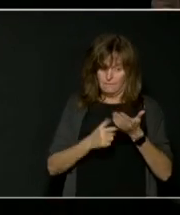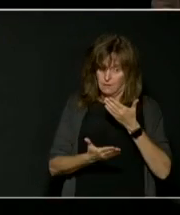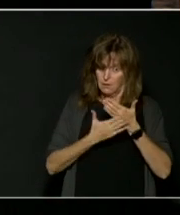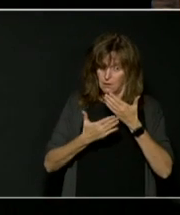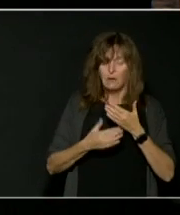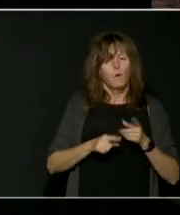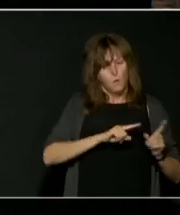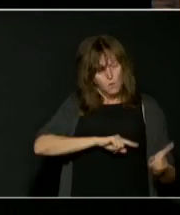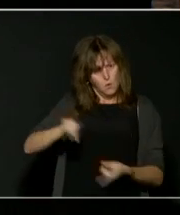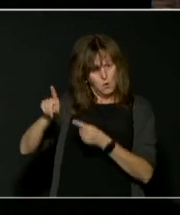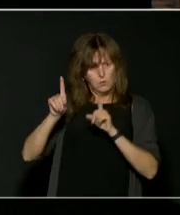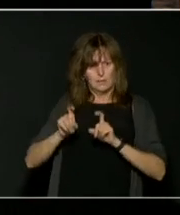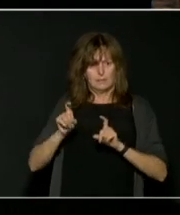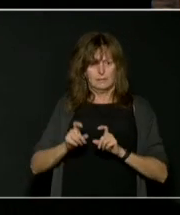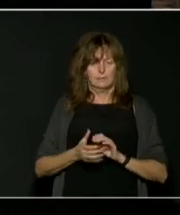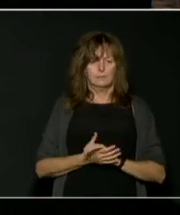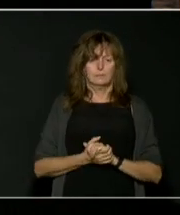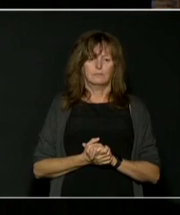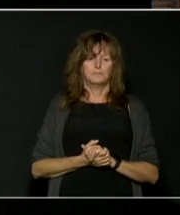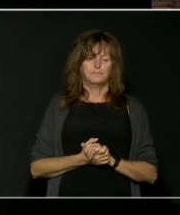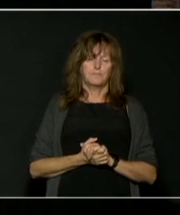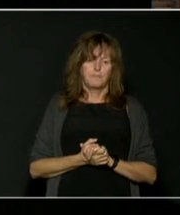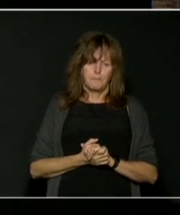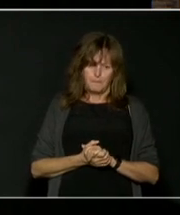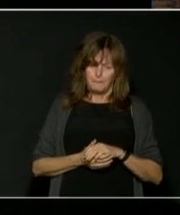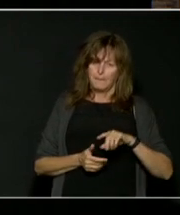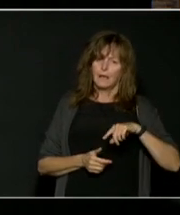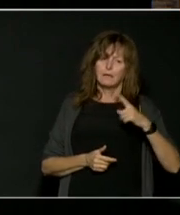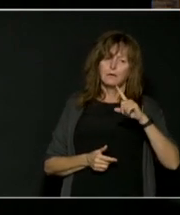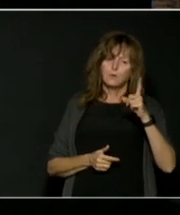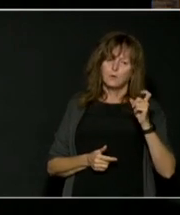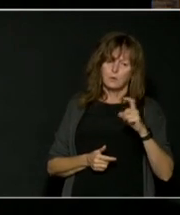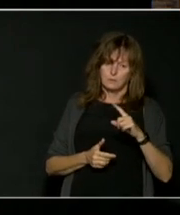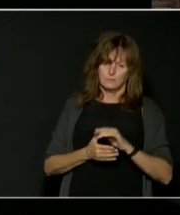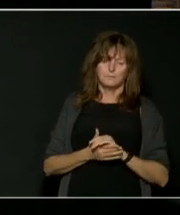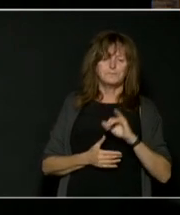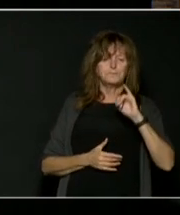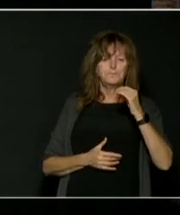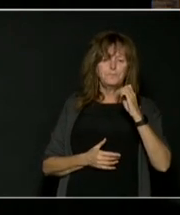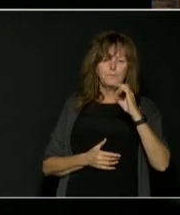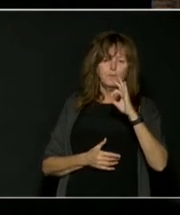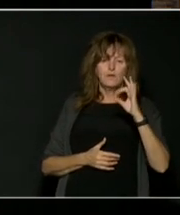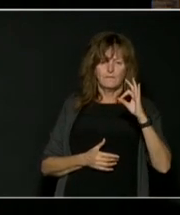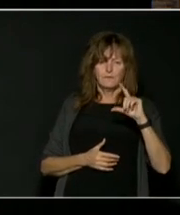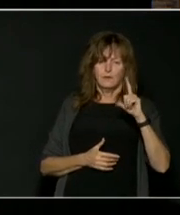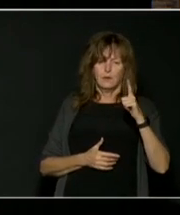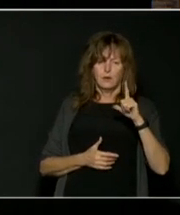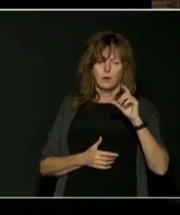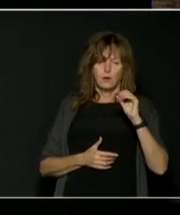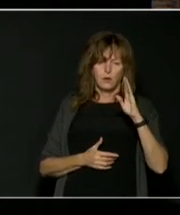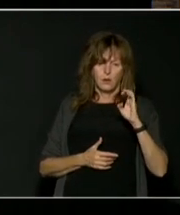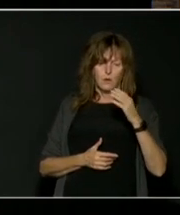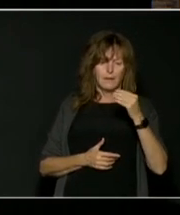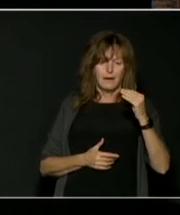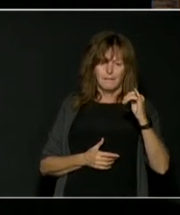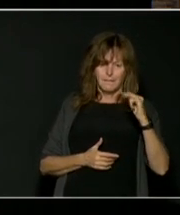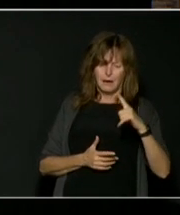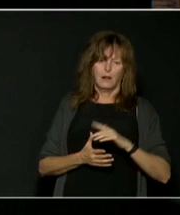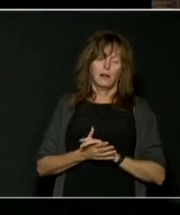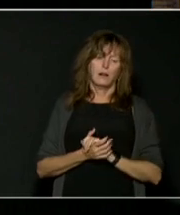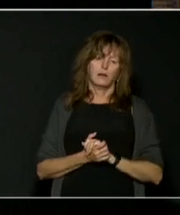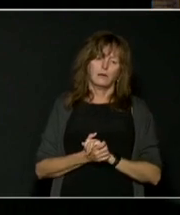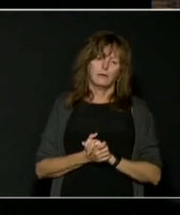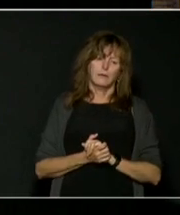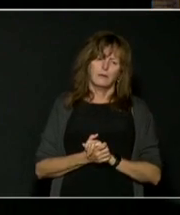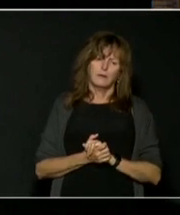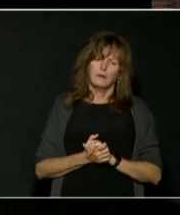question. Your next question comes from Jeff Gray with the Globe and Mail. Please go ahead. Hi, everybody. I just wanted to see if I could get